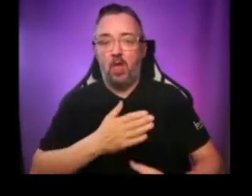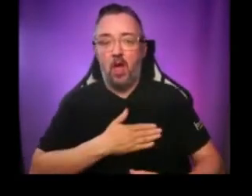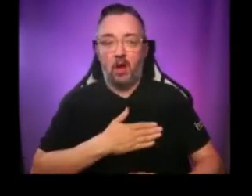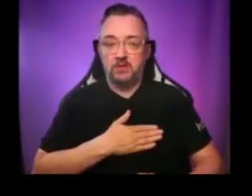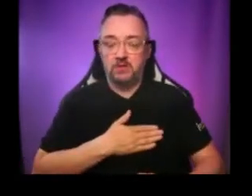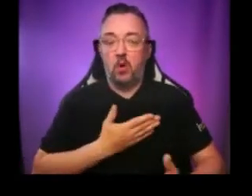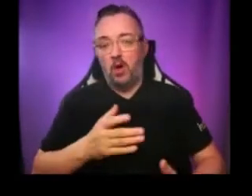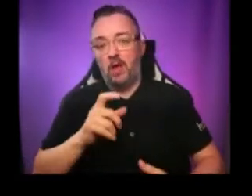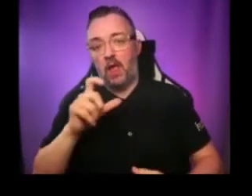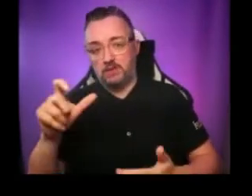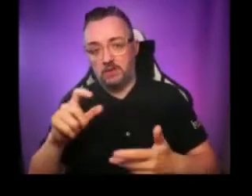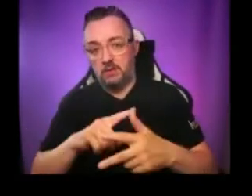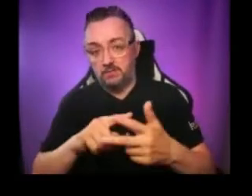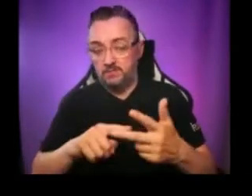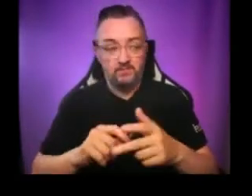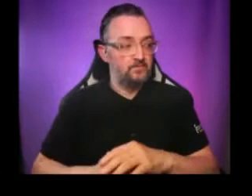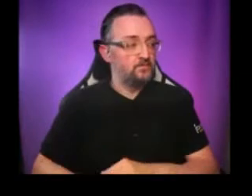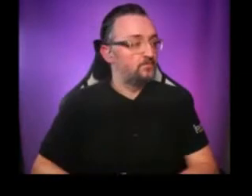cancer.